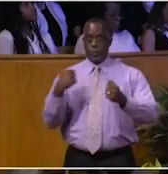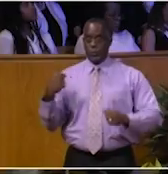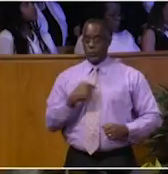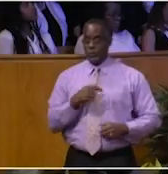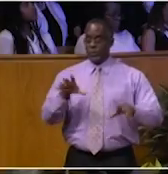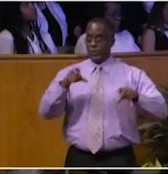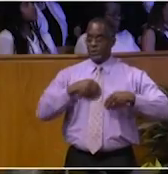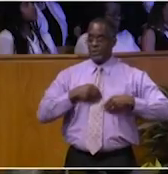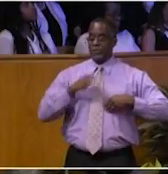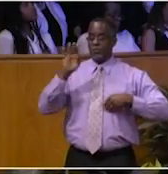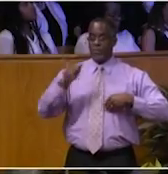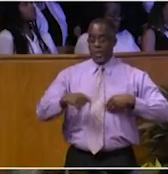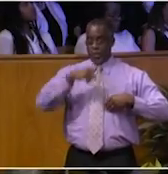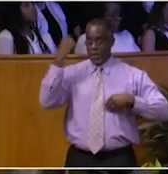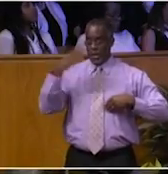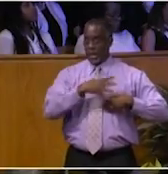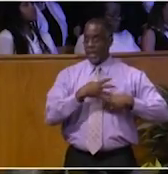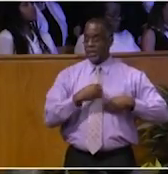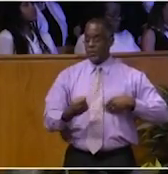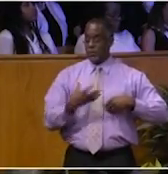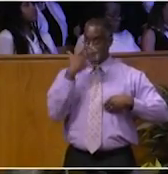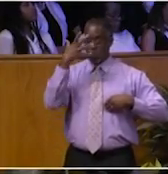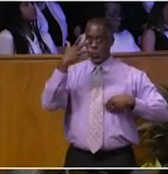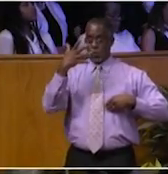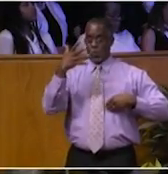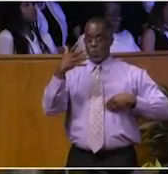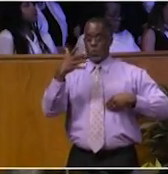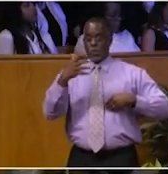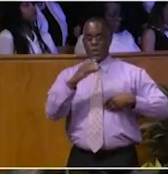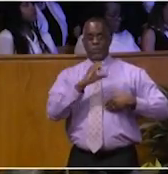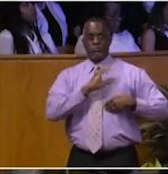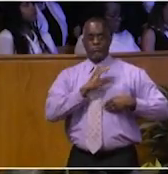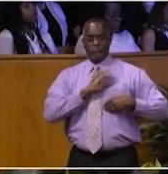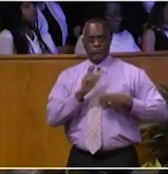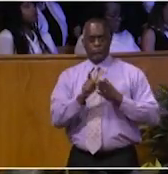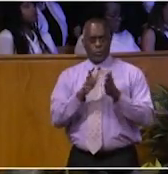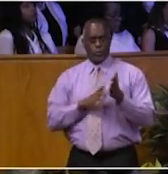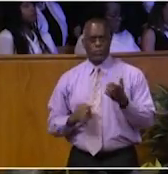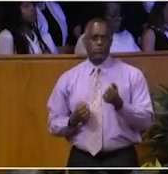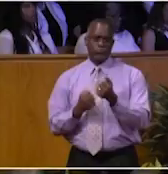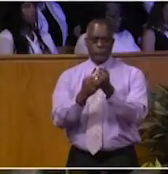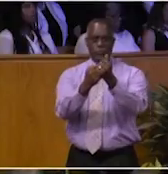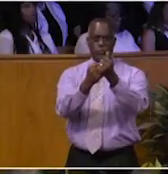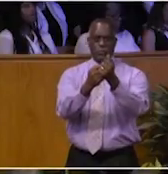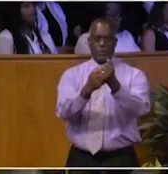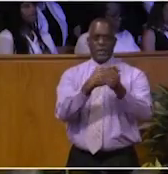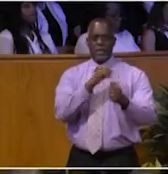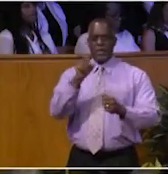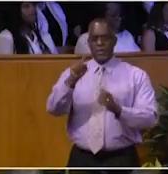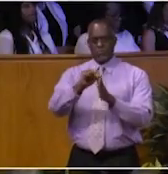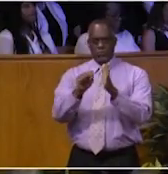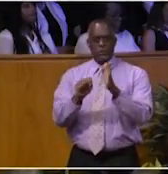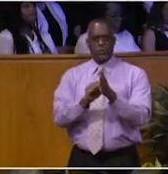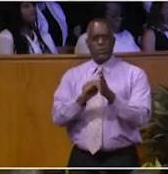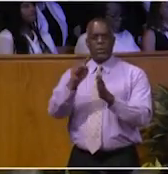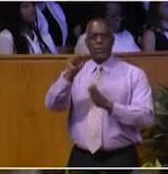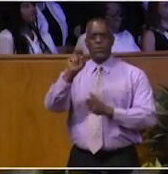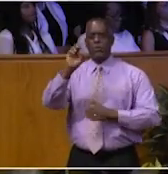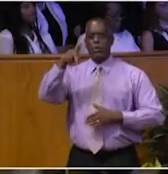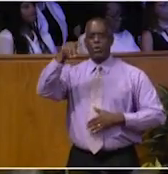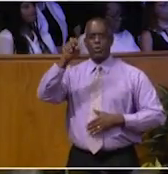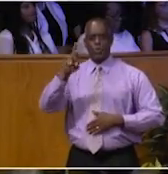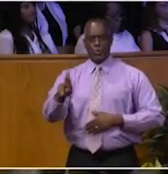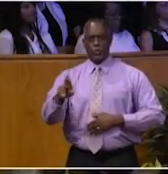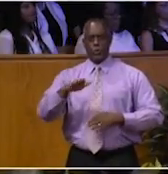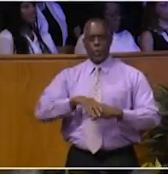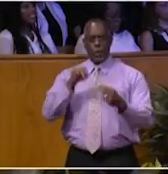and white law enforcement officers and state troopers on the back roads and city streets on highway